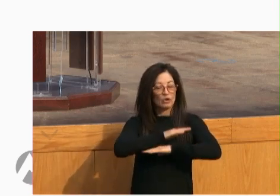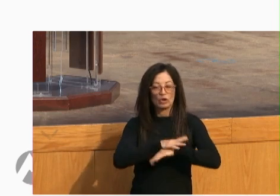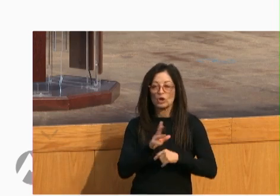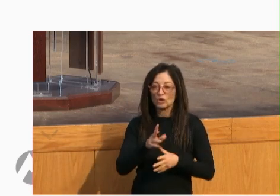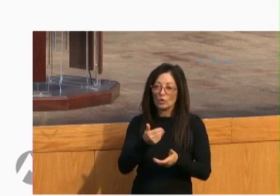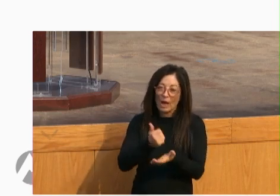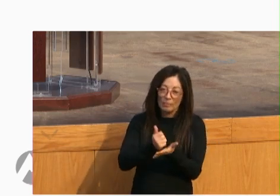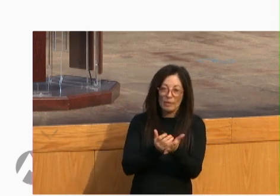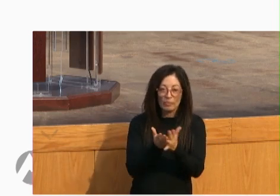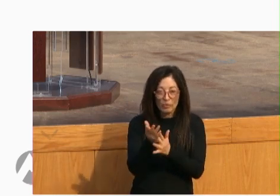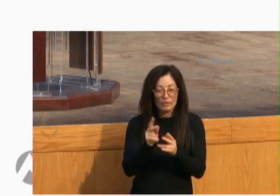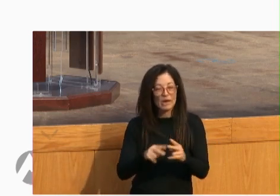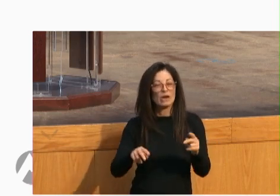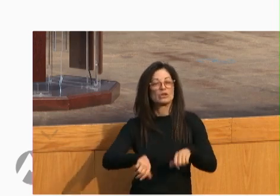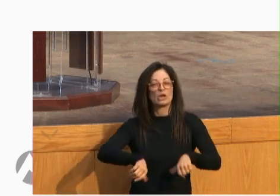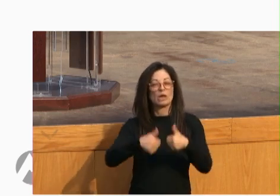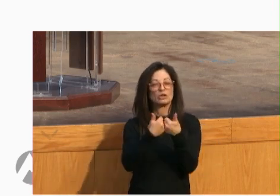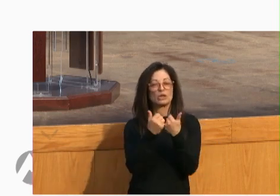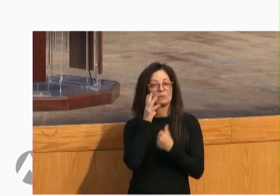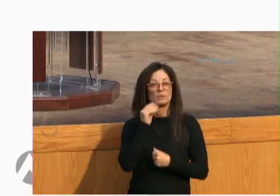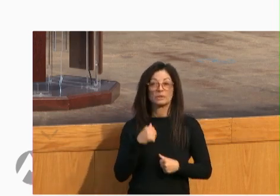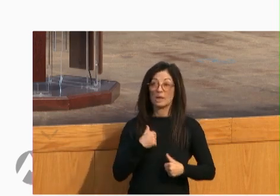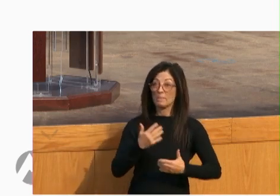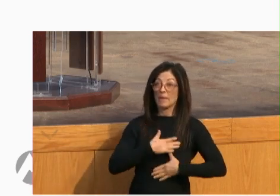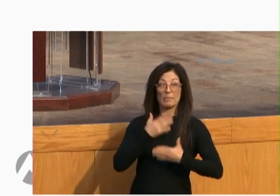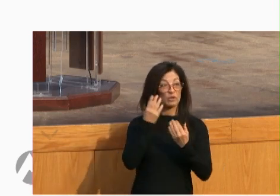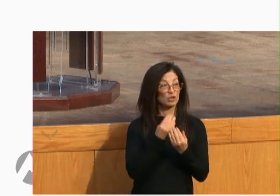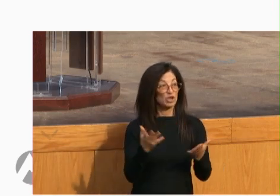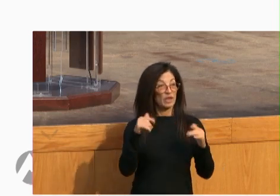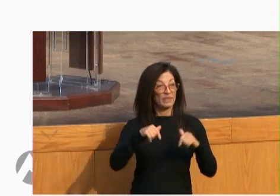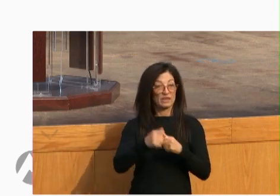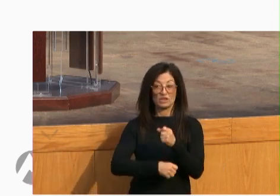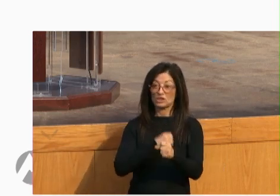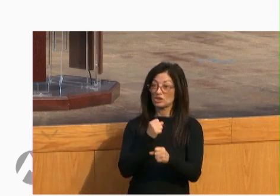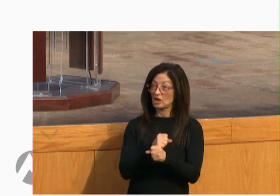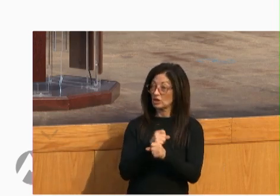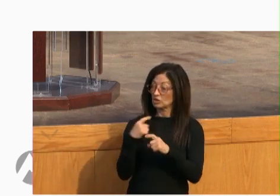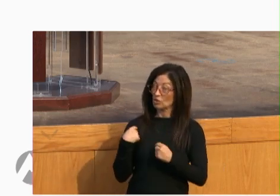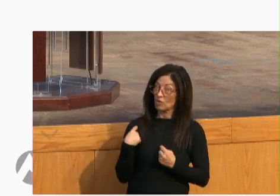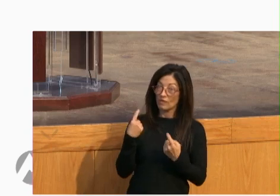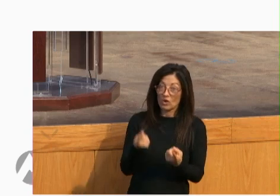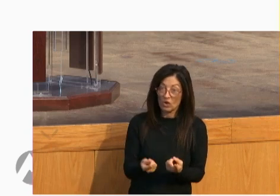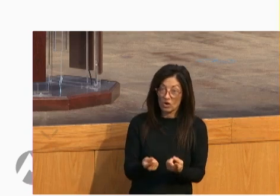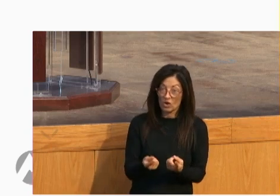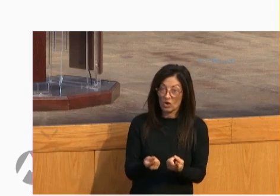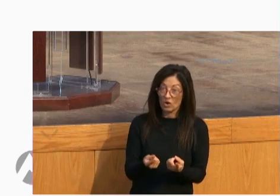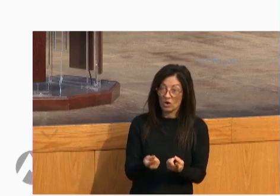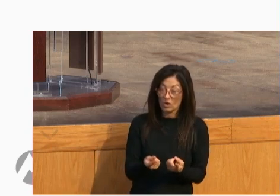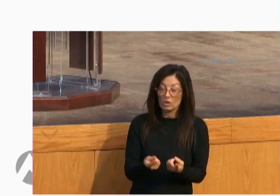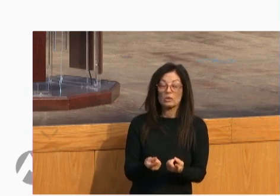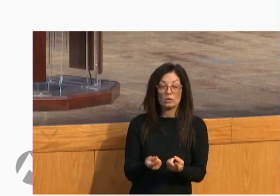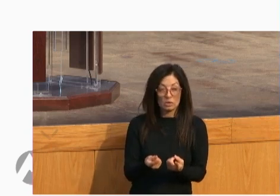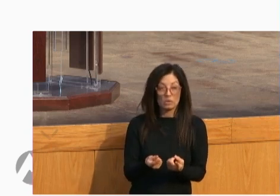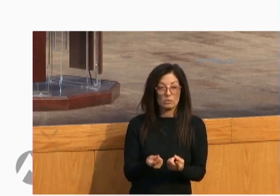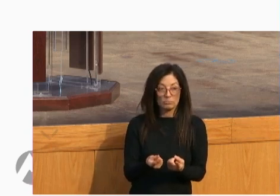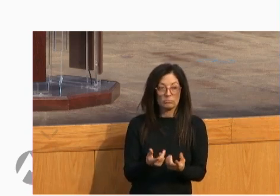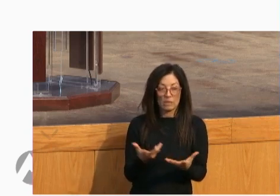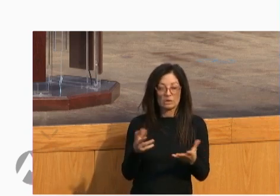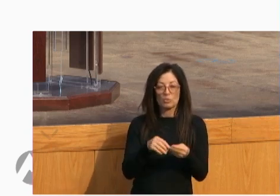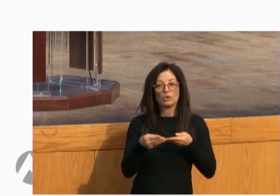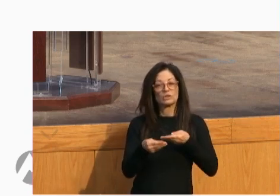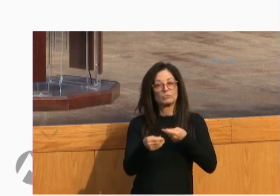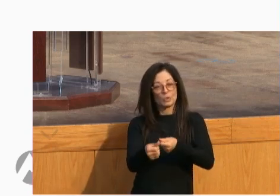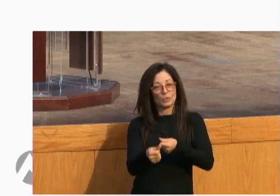very challenging experience. I'm happy to share that this year, so far, it has been a much